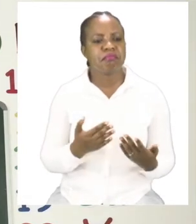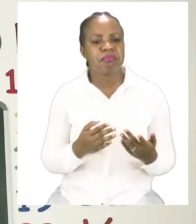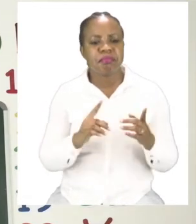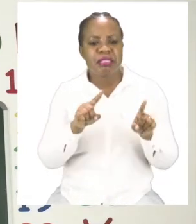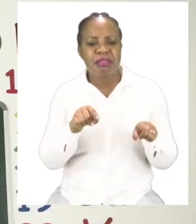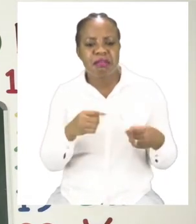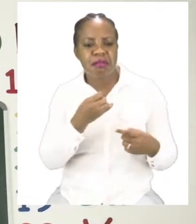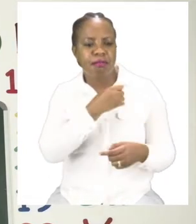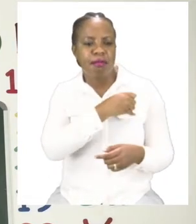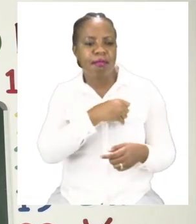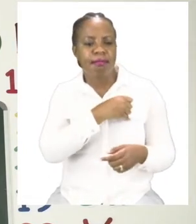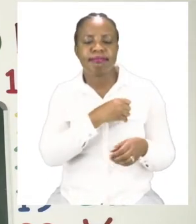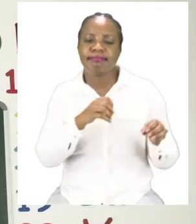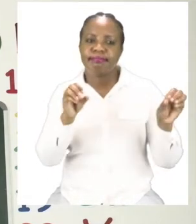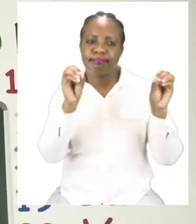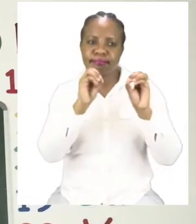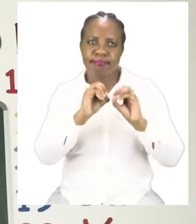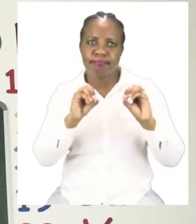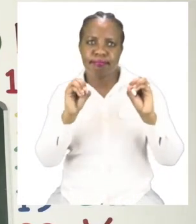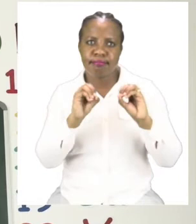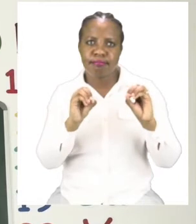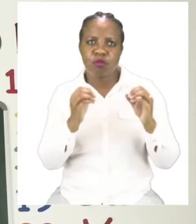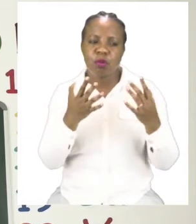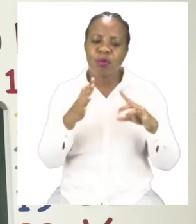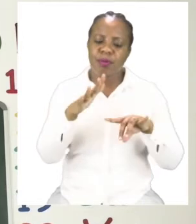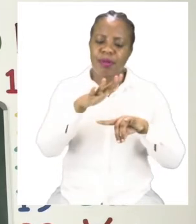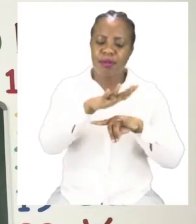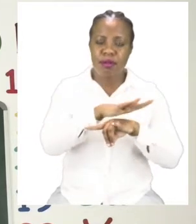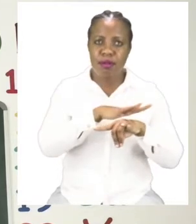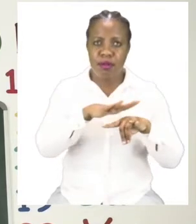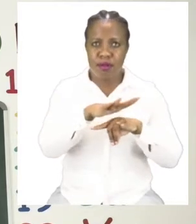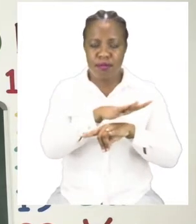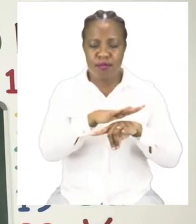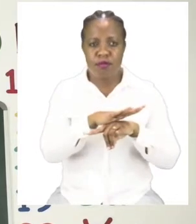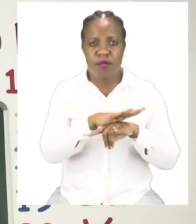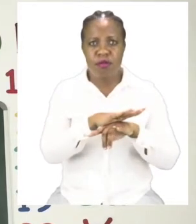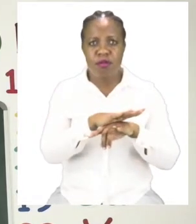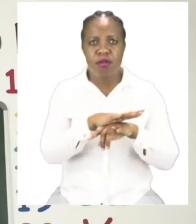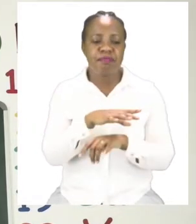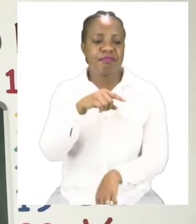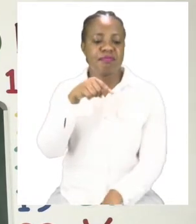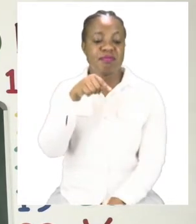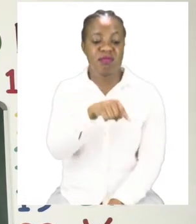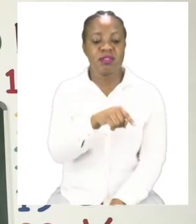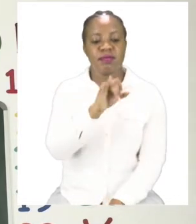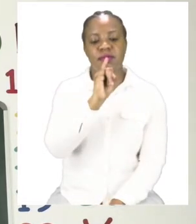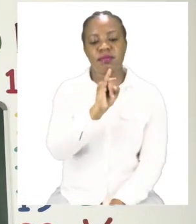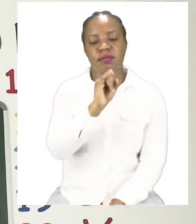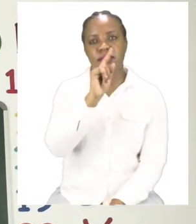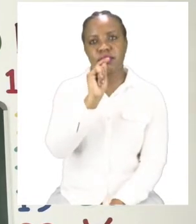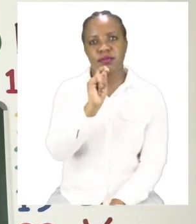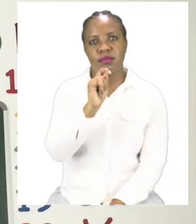live or is not alive or is an animal, we can say the word it.